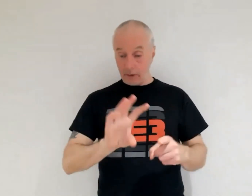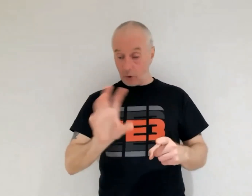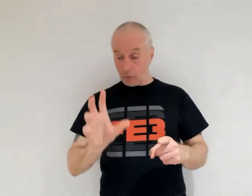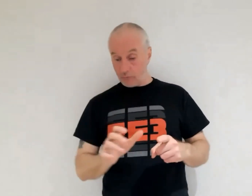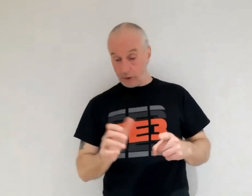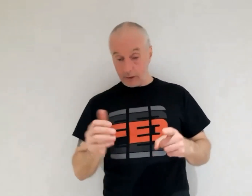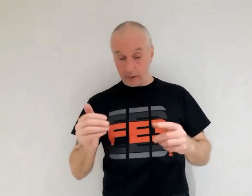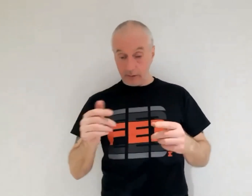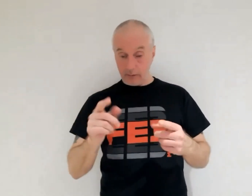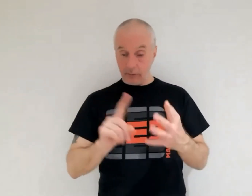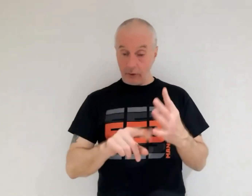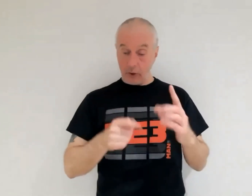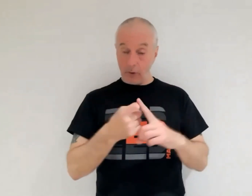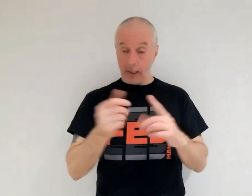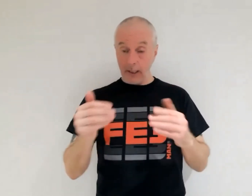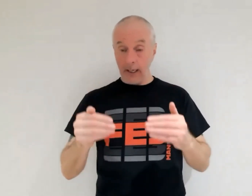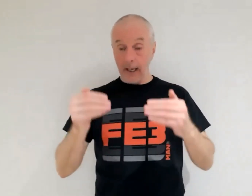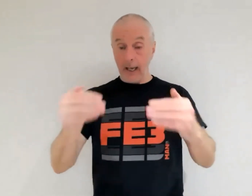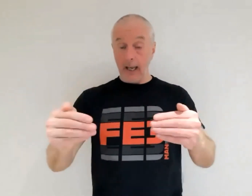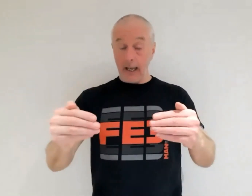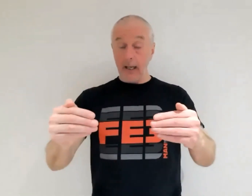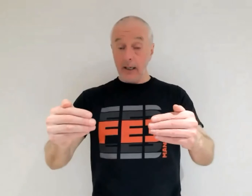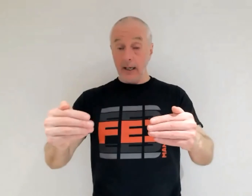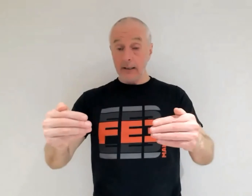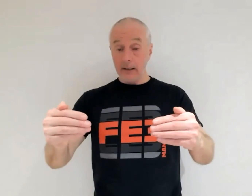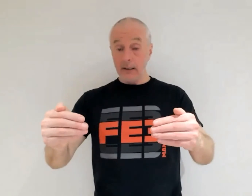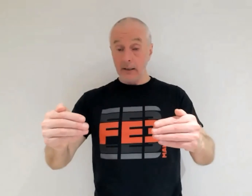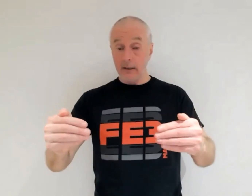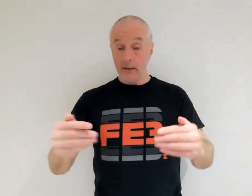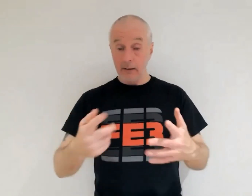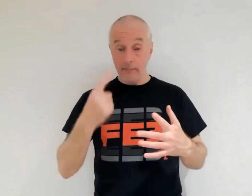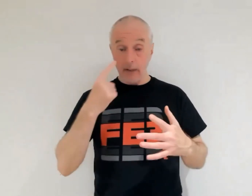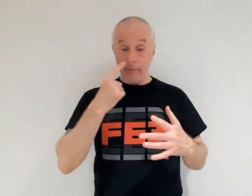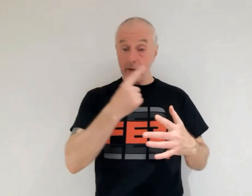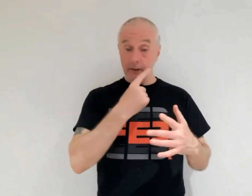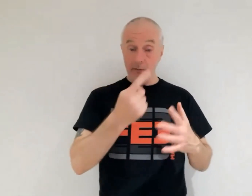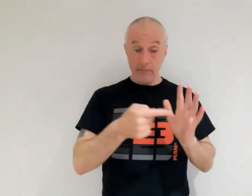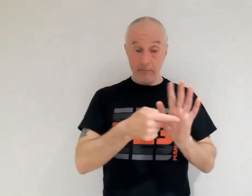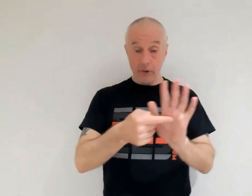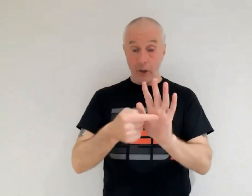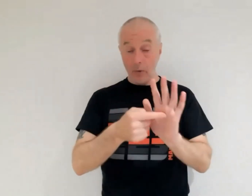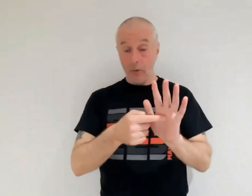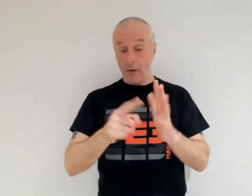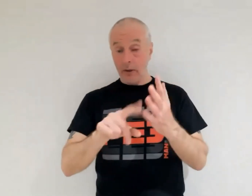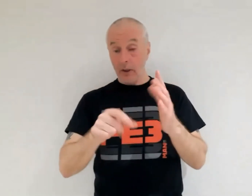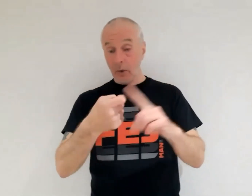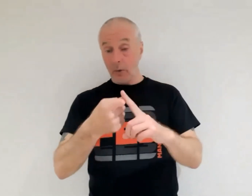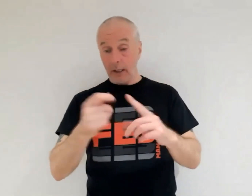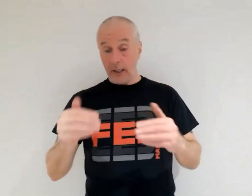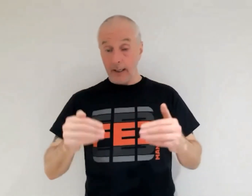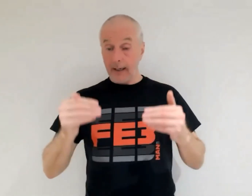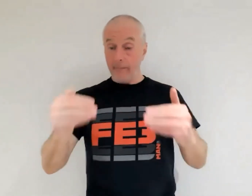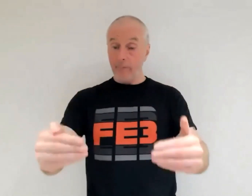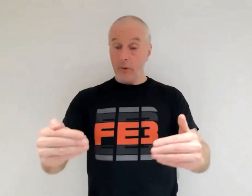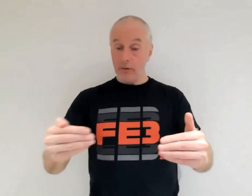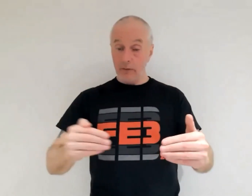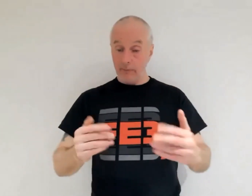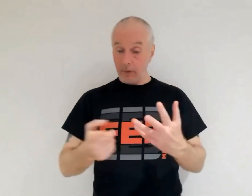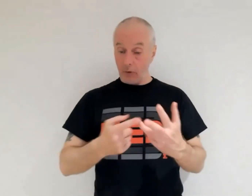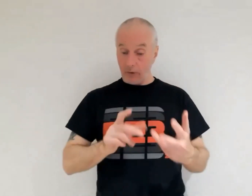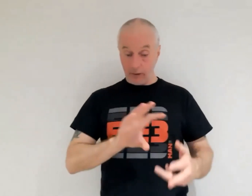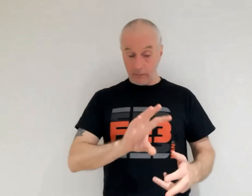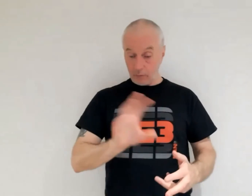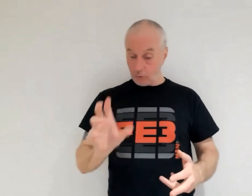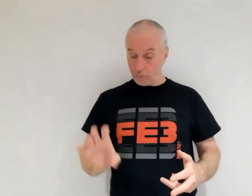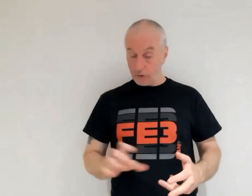everything, but to the country, but the evidence would probably support that when it comes to hydrogen. Mainly because